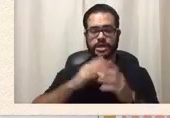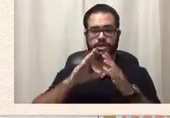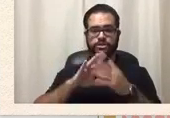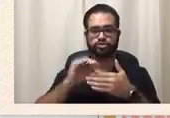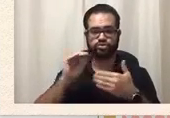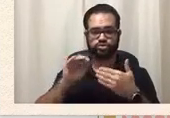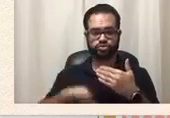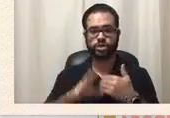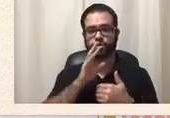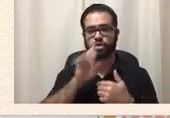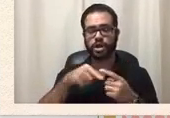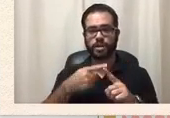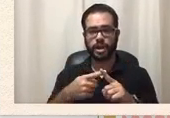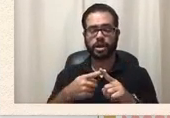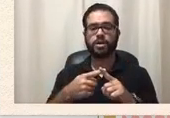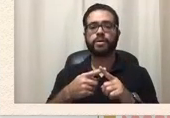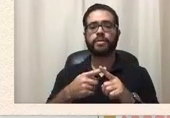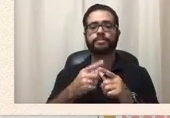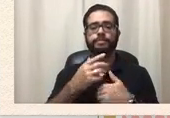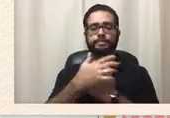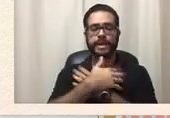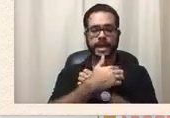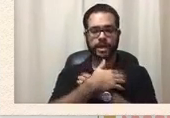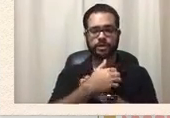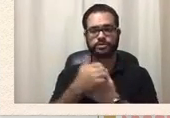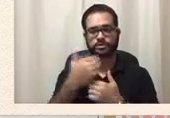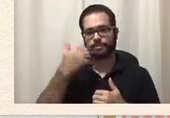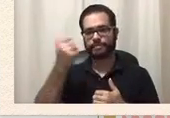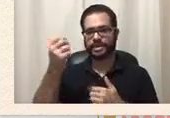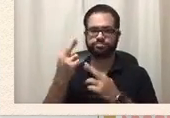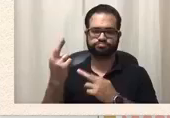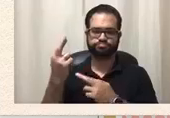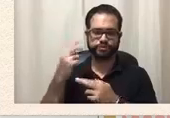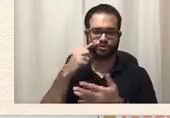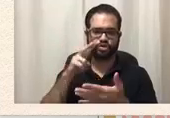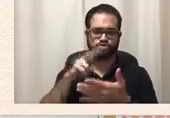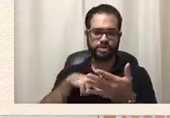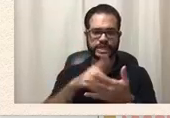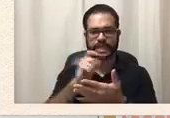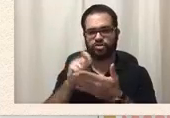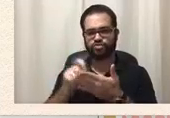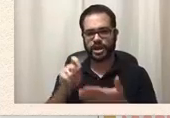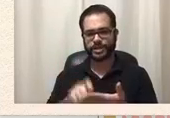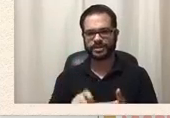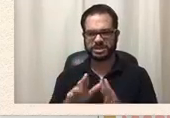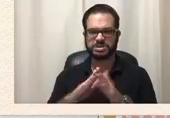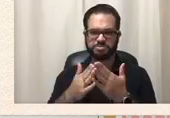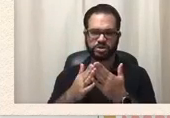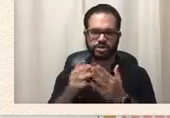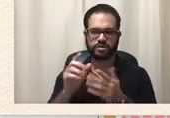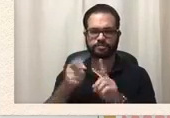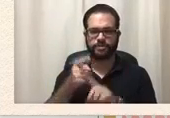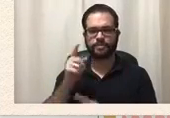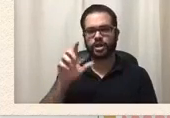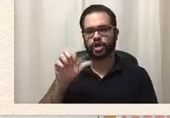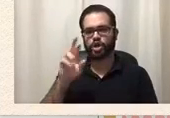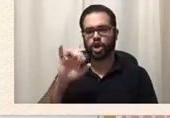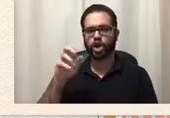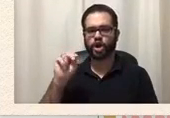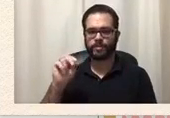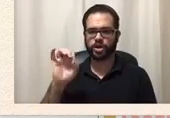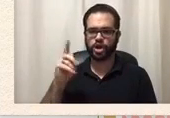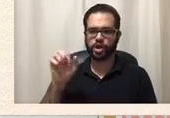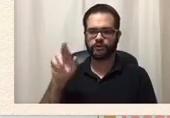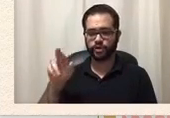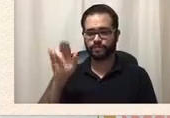Make the Best Reading Buddies and Bears Make the Best Writing Buddies by Carmen Oliver. In this story, it talks about how bears